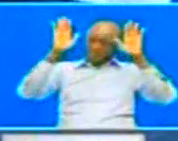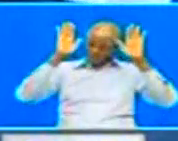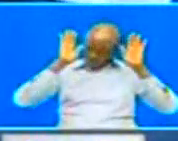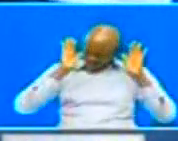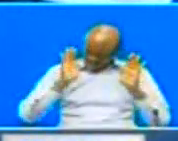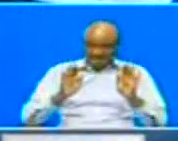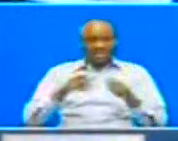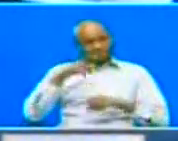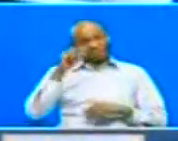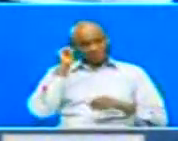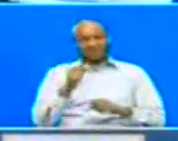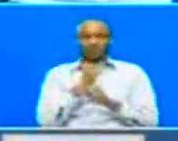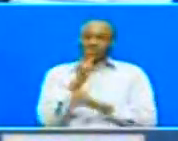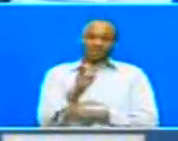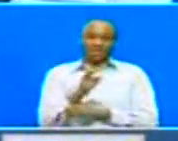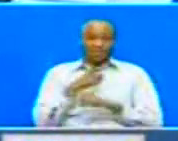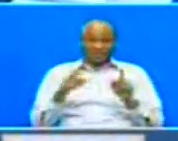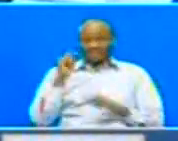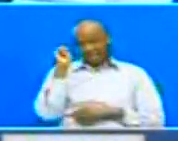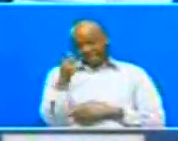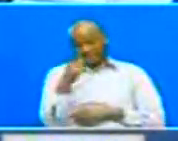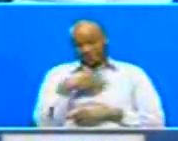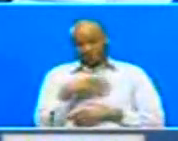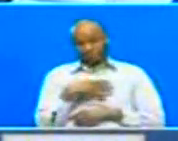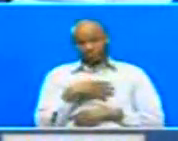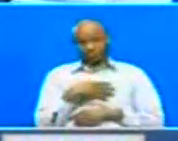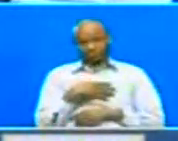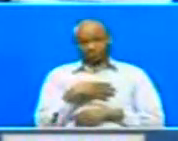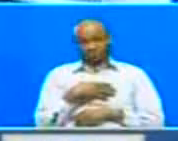and they will stop at nothing to make sure that Kenyans will be kept secure.